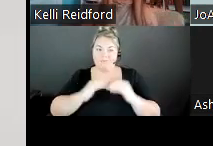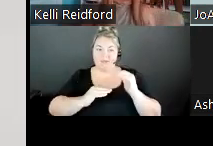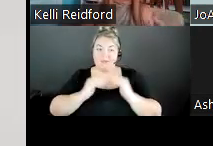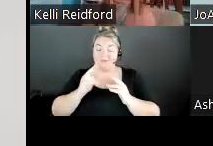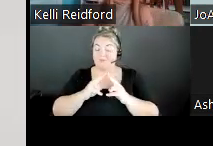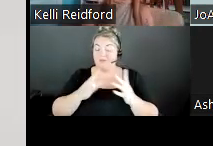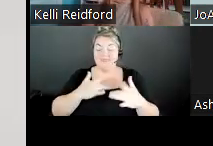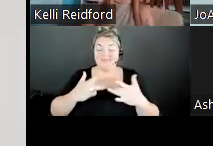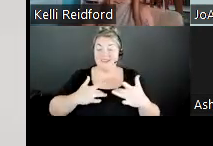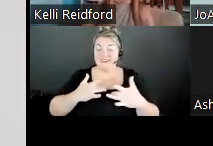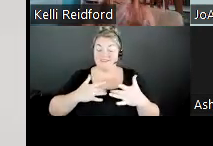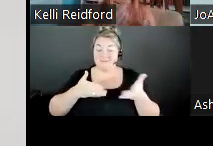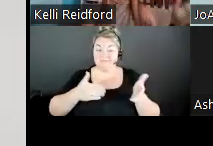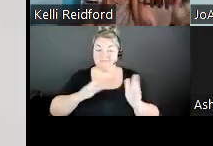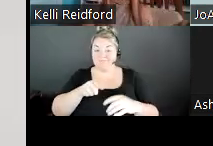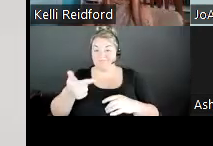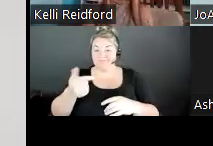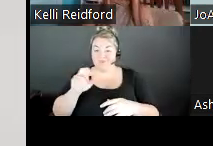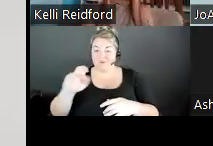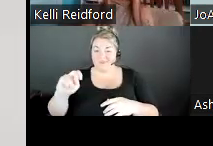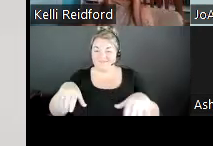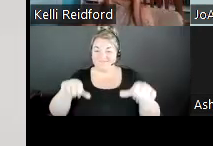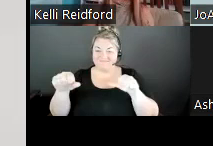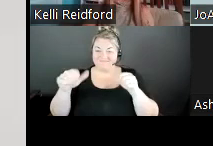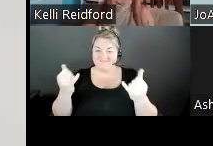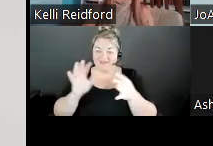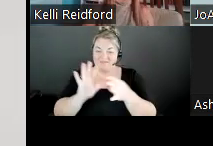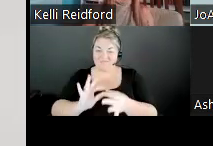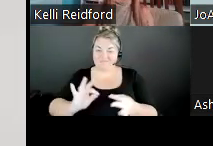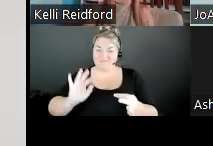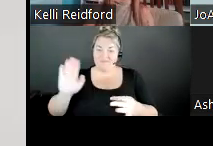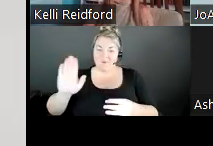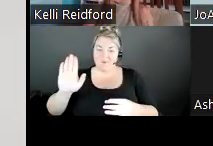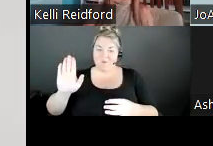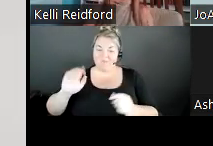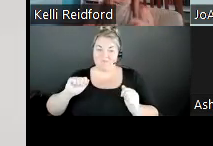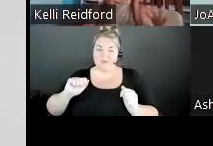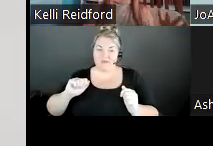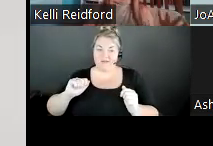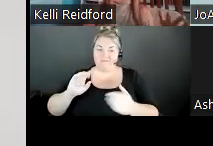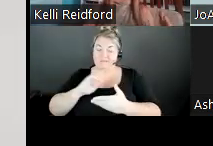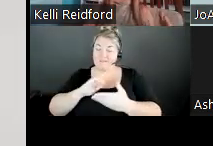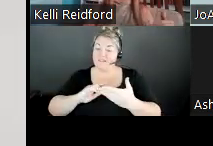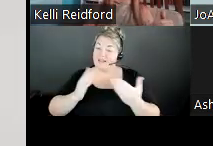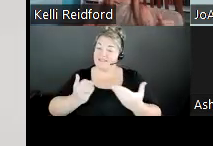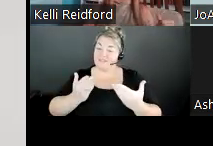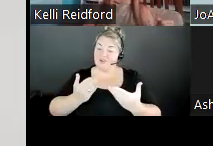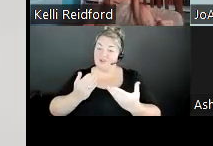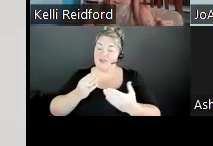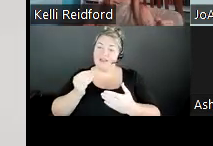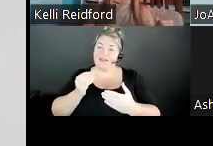very excited to let Joanne take the reins here and talk a little bit about the design here.